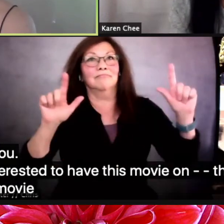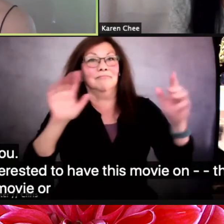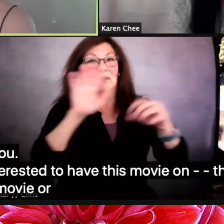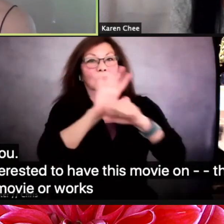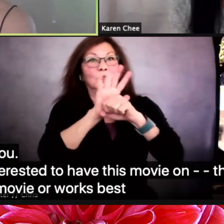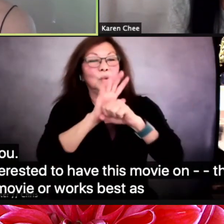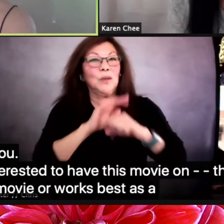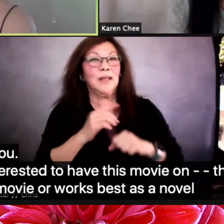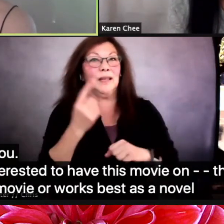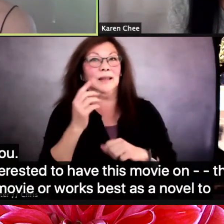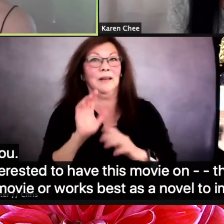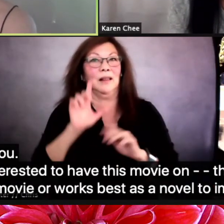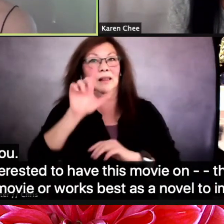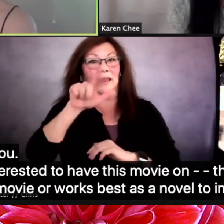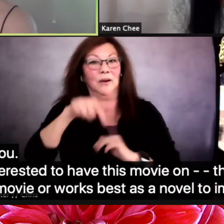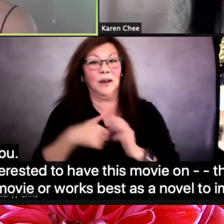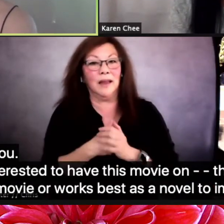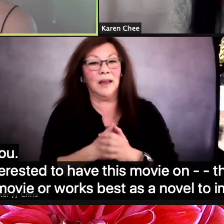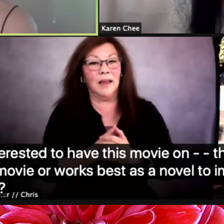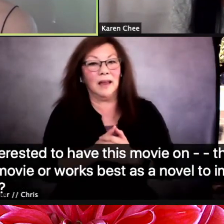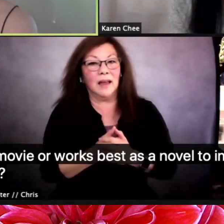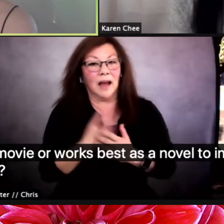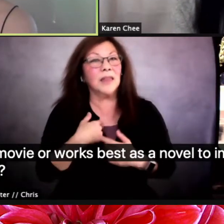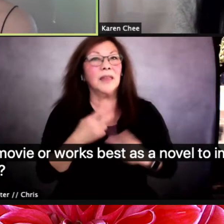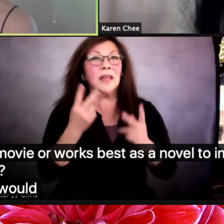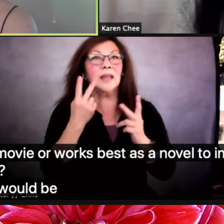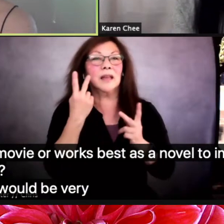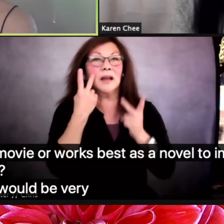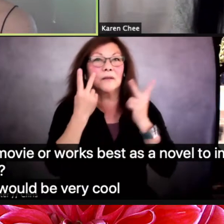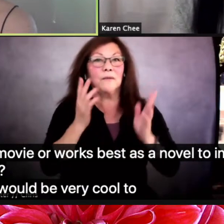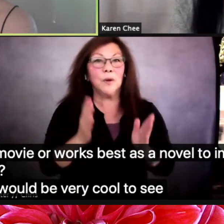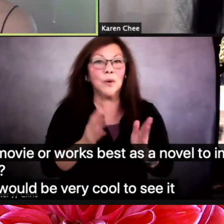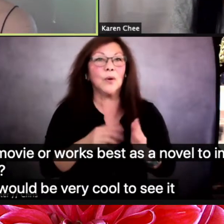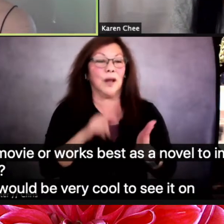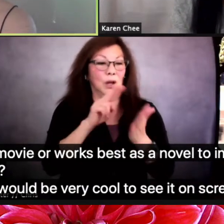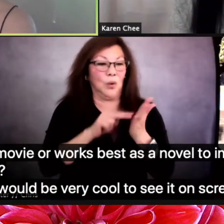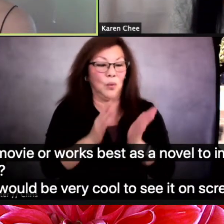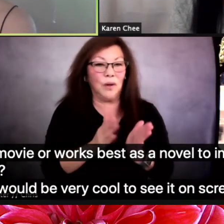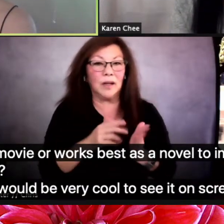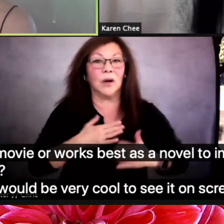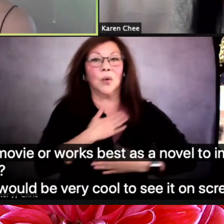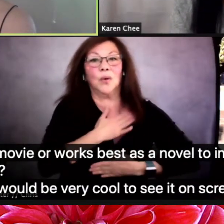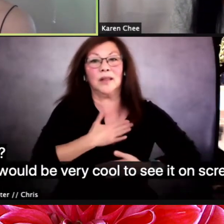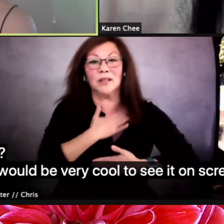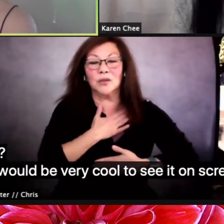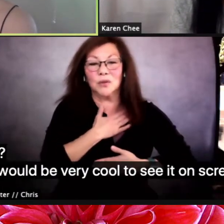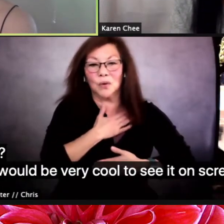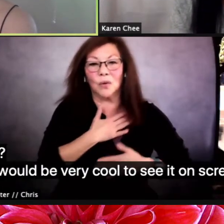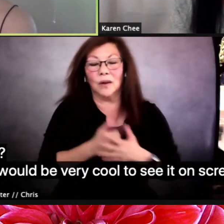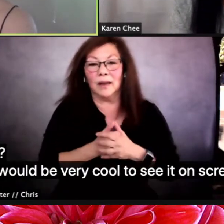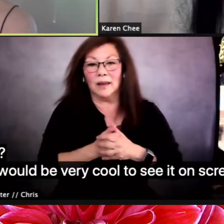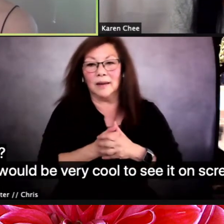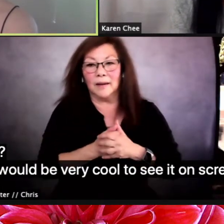that as a viewer and a reader, I really enjoy sort of